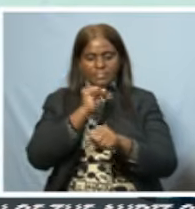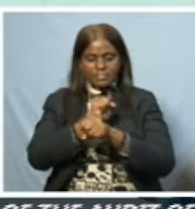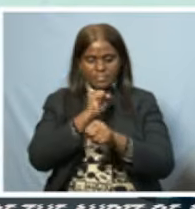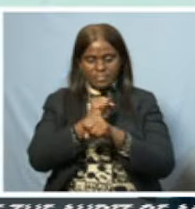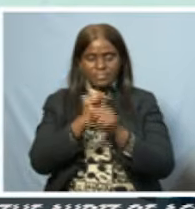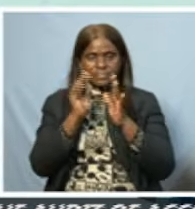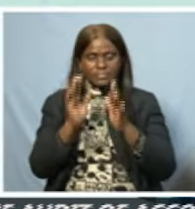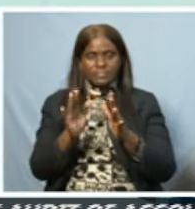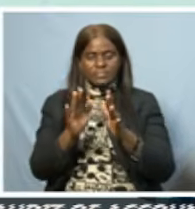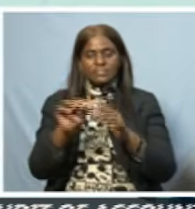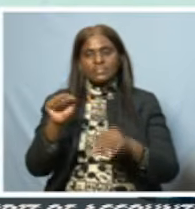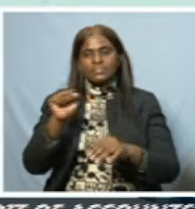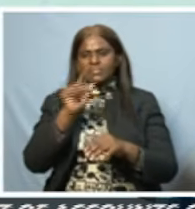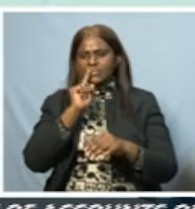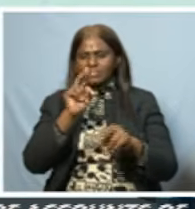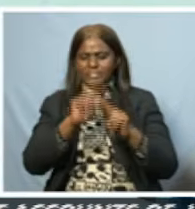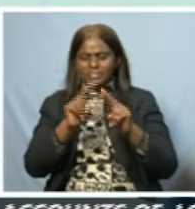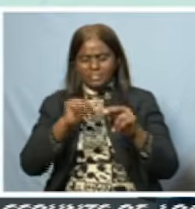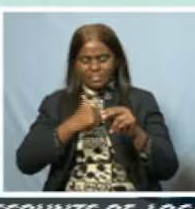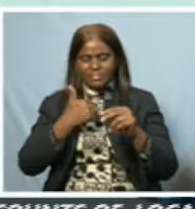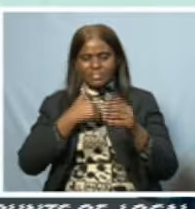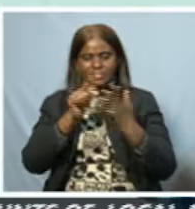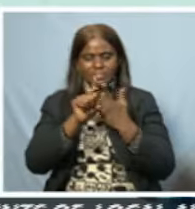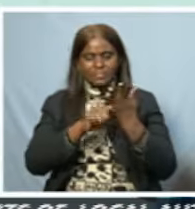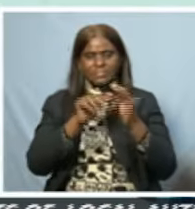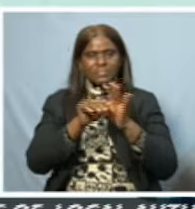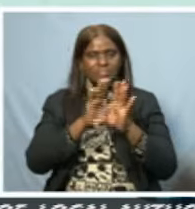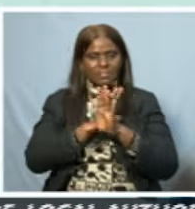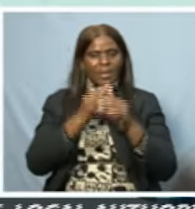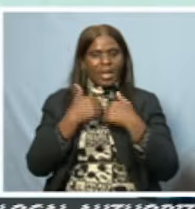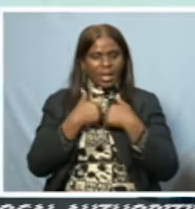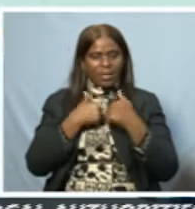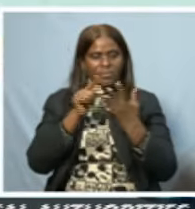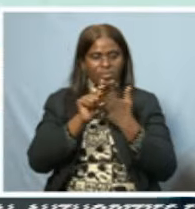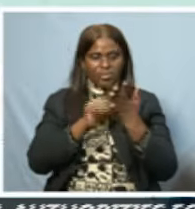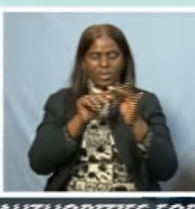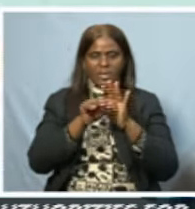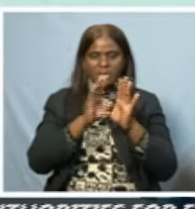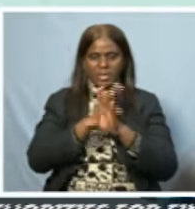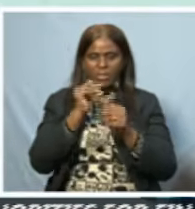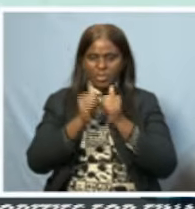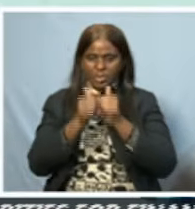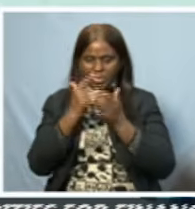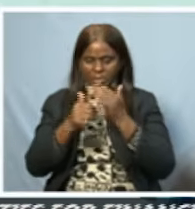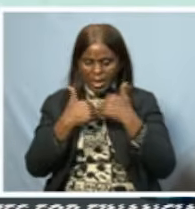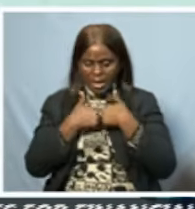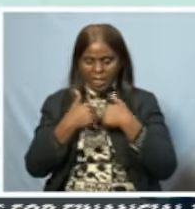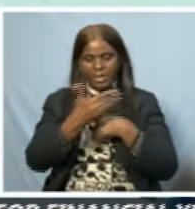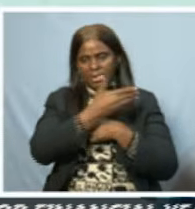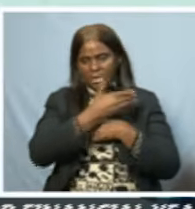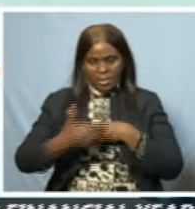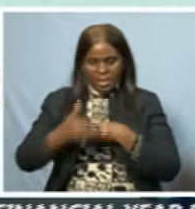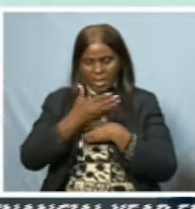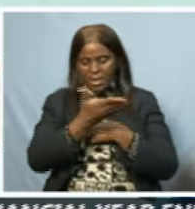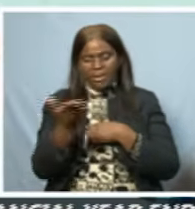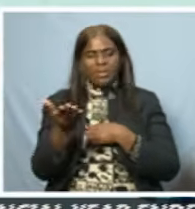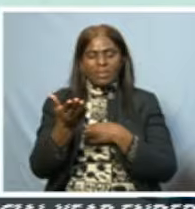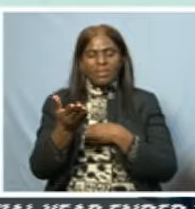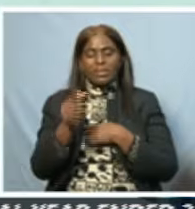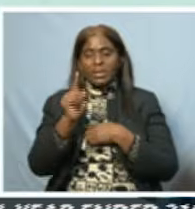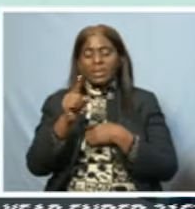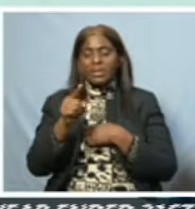workers, yes, Chair, we have the law in Zambia which has restrictions